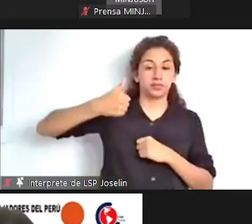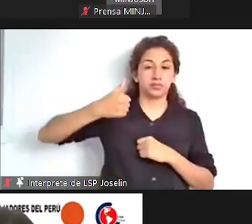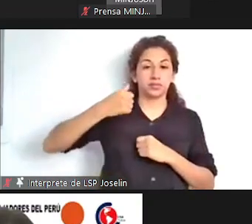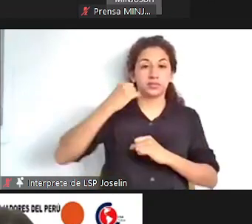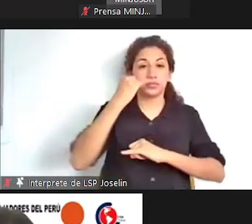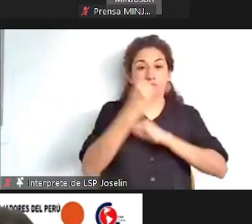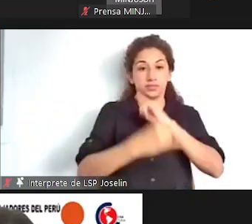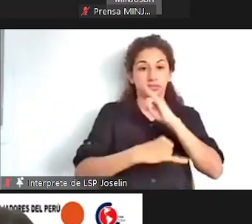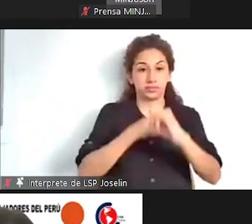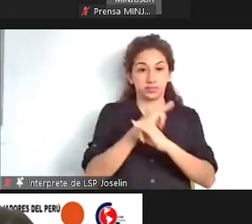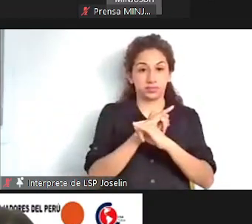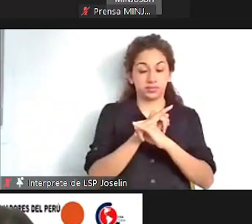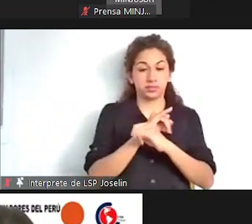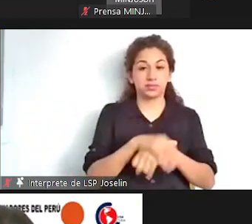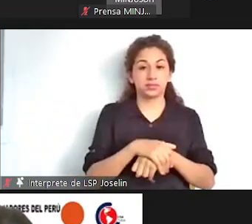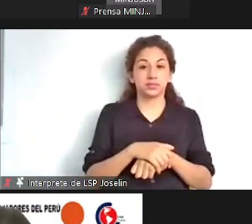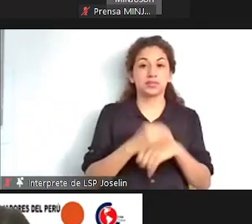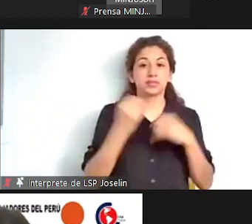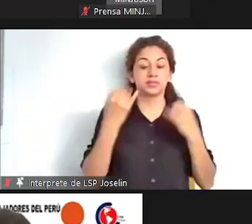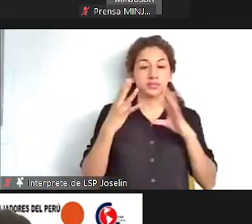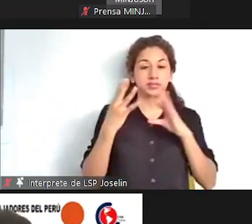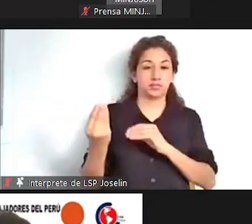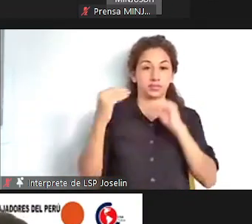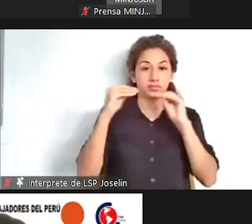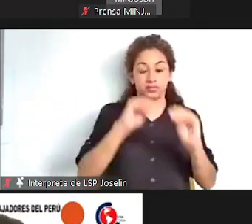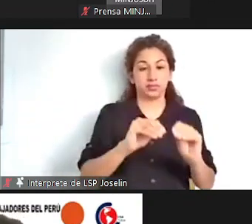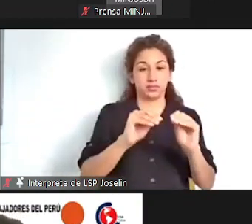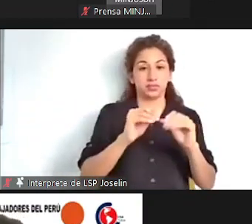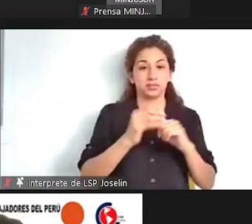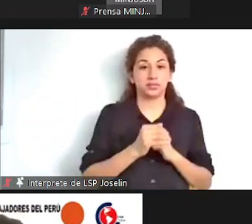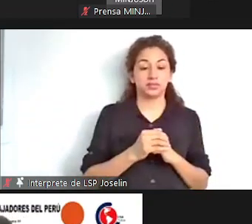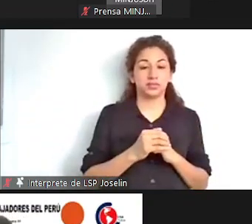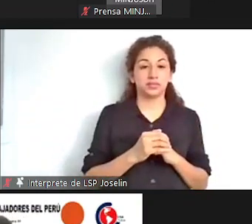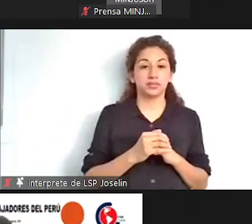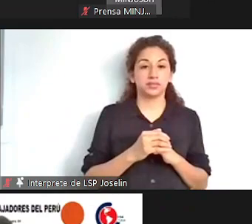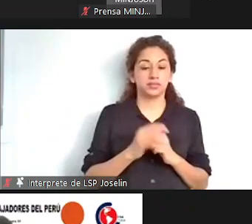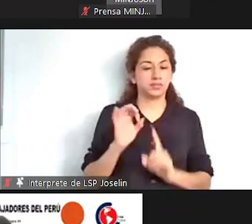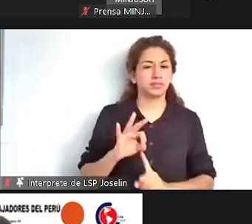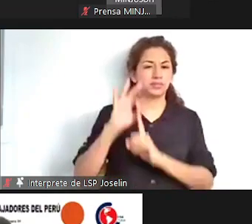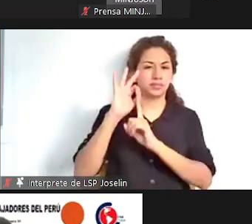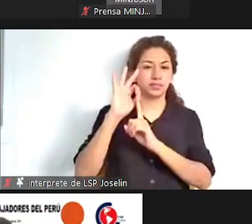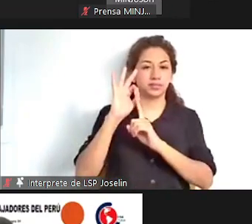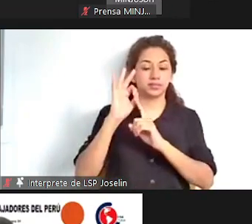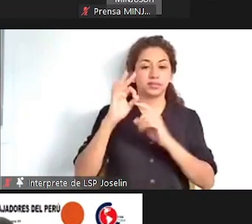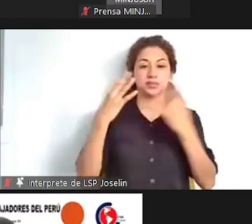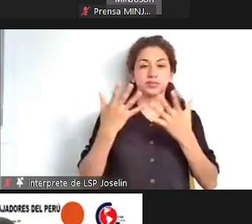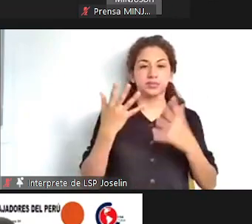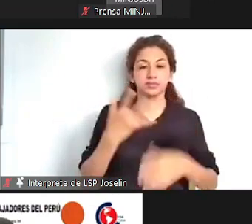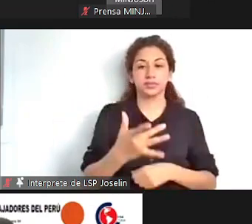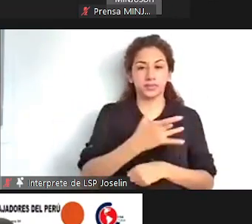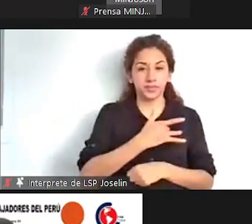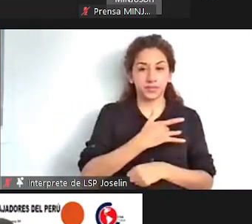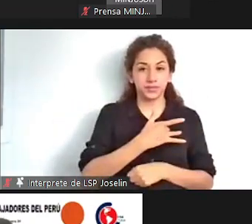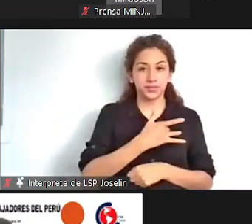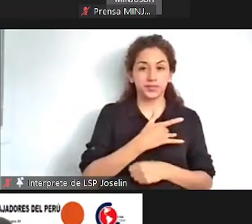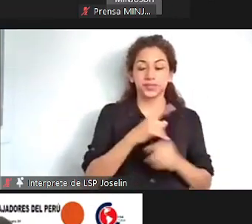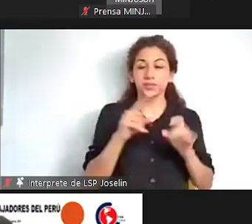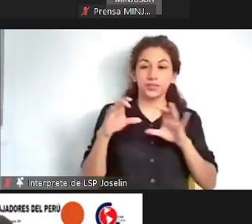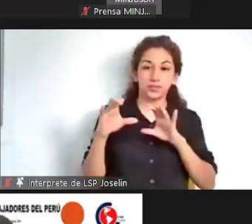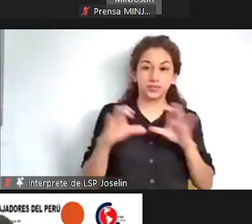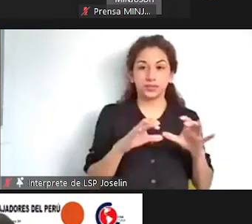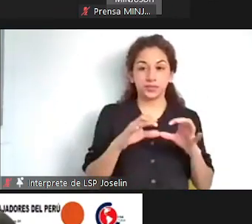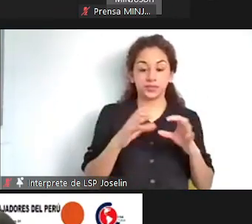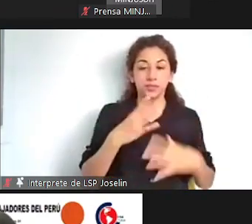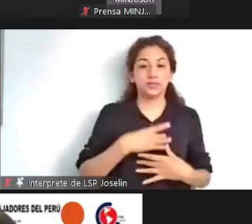principles and other international standards has contributed mainly to race